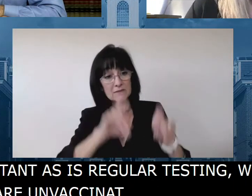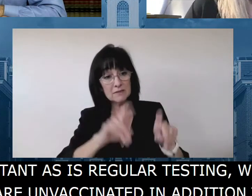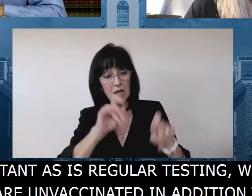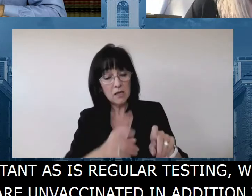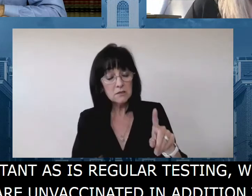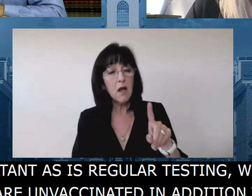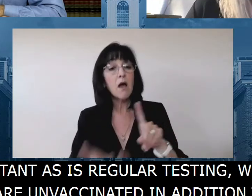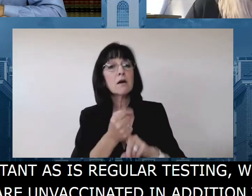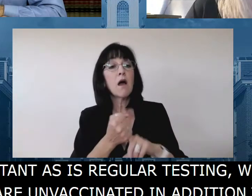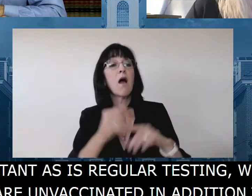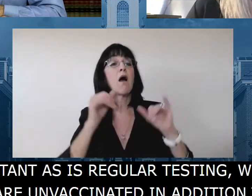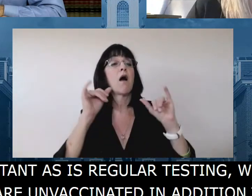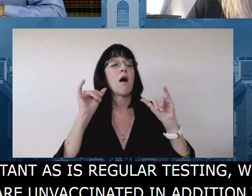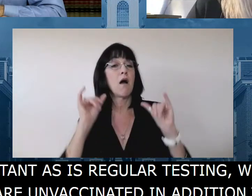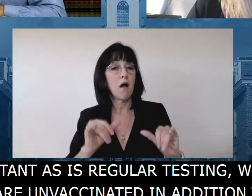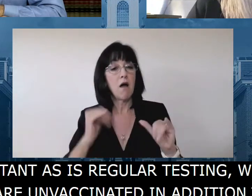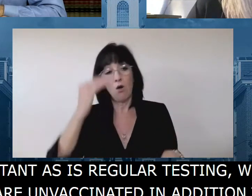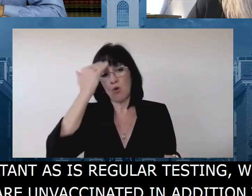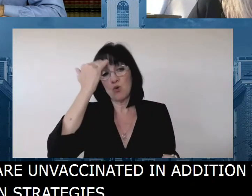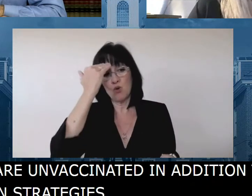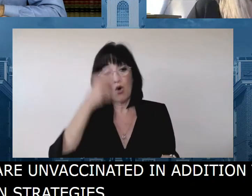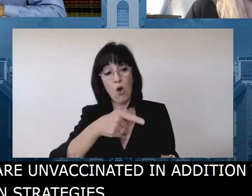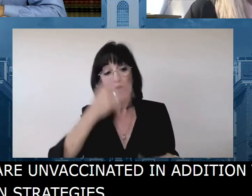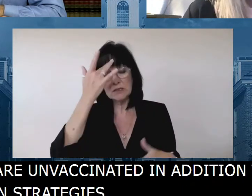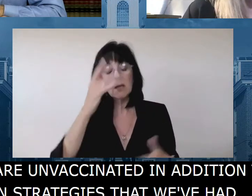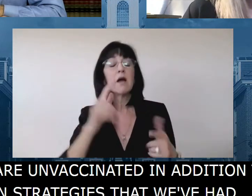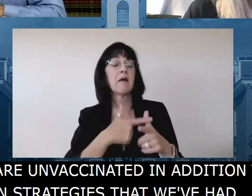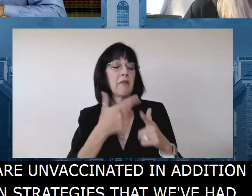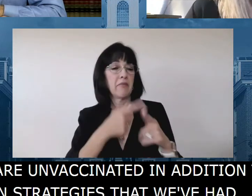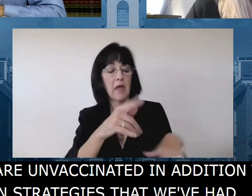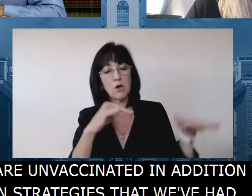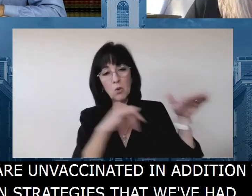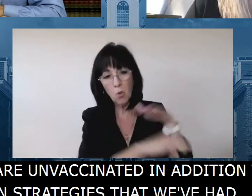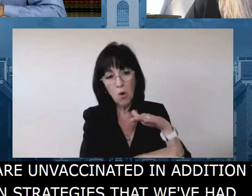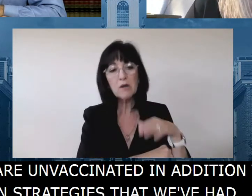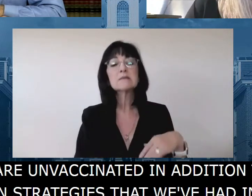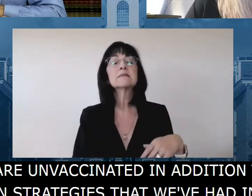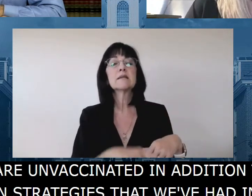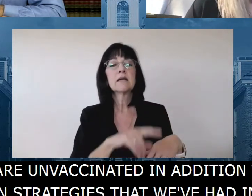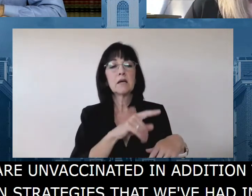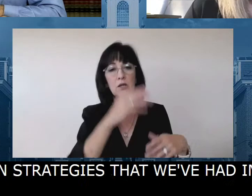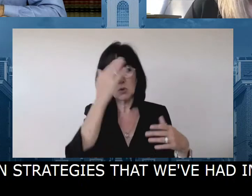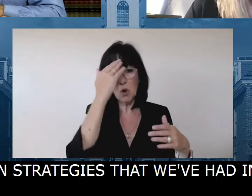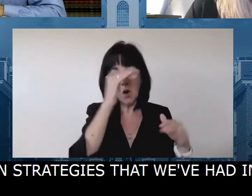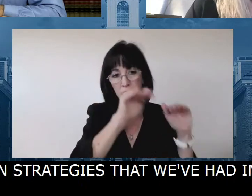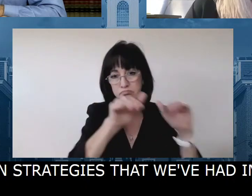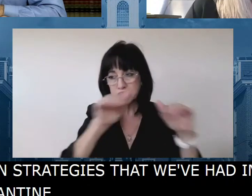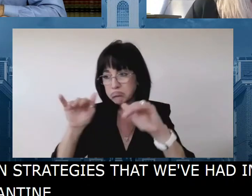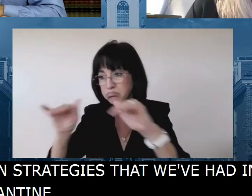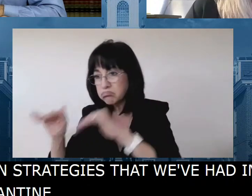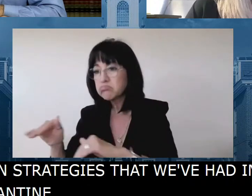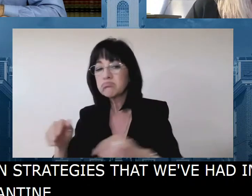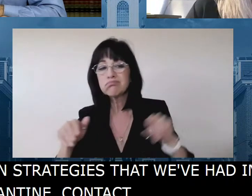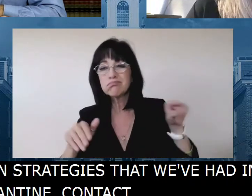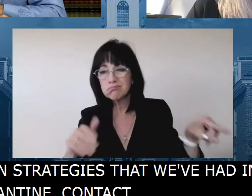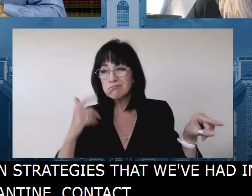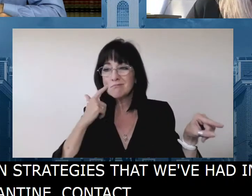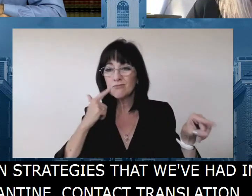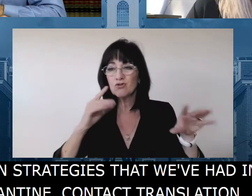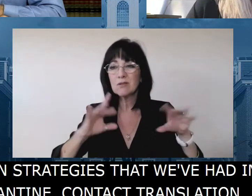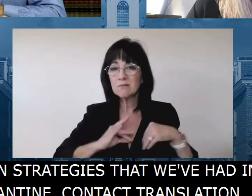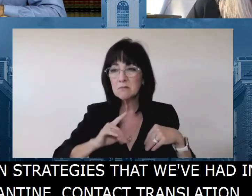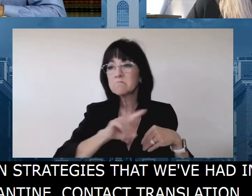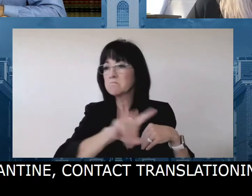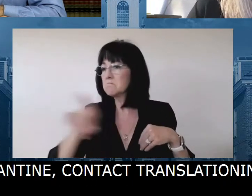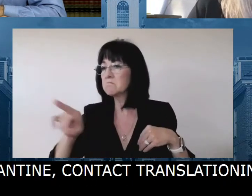strategies that we've had in place, like isolation, quarantine, contact tracing. So we're looking forward to having the entire school